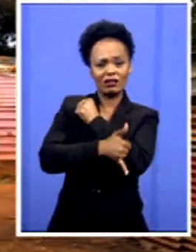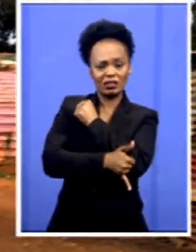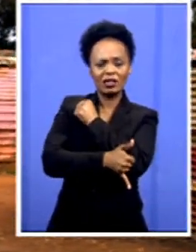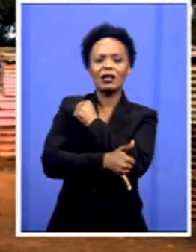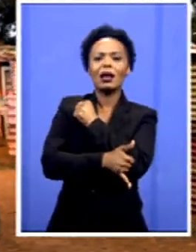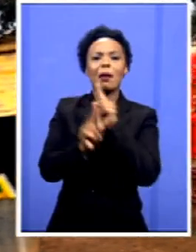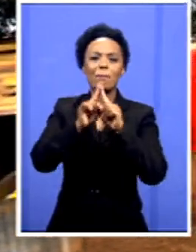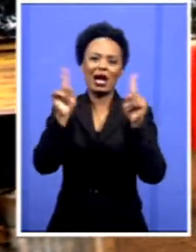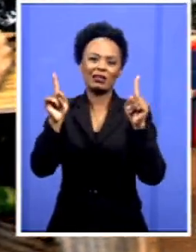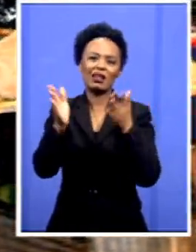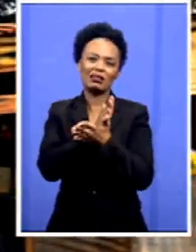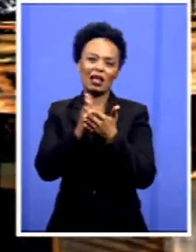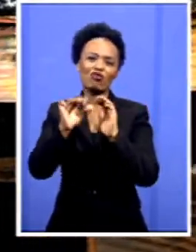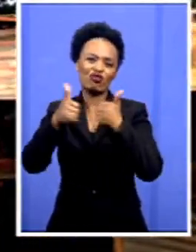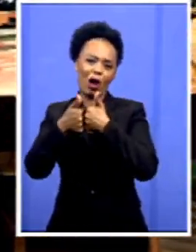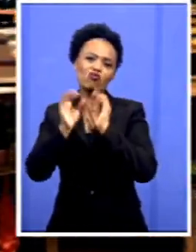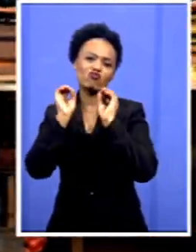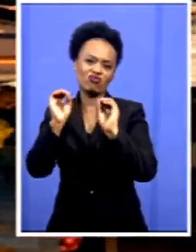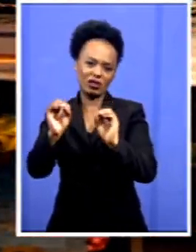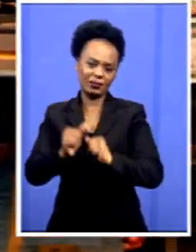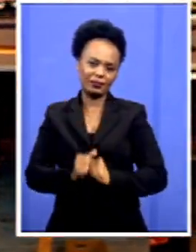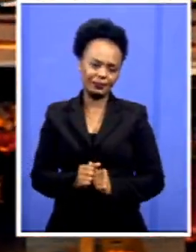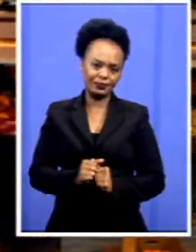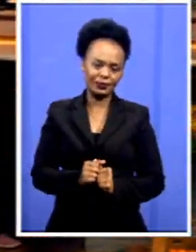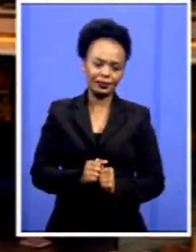there are still some disparities.